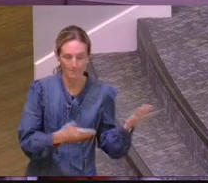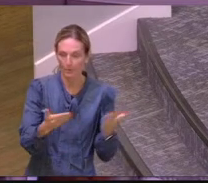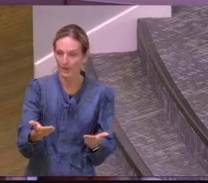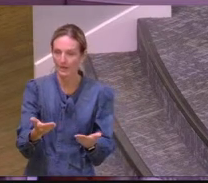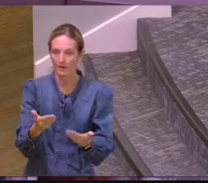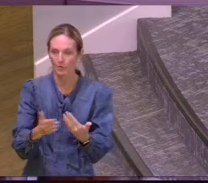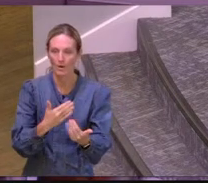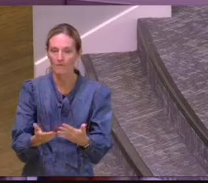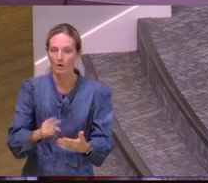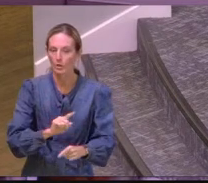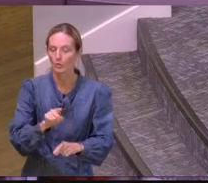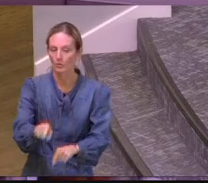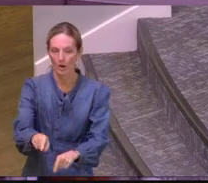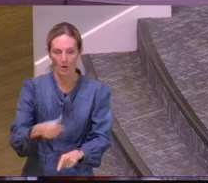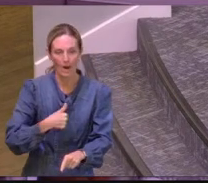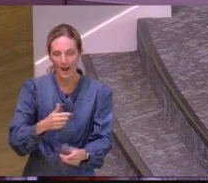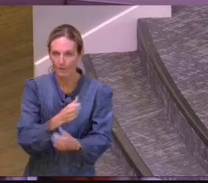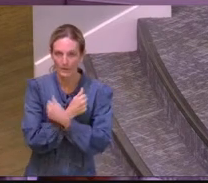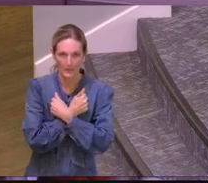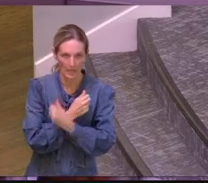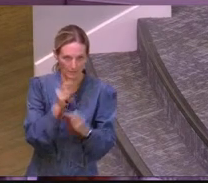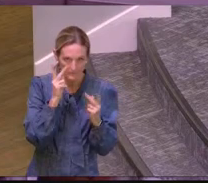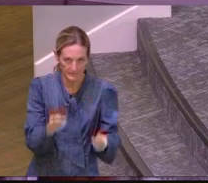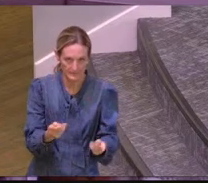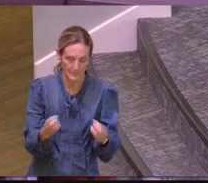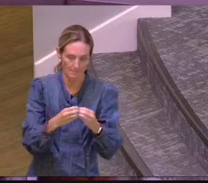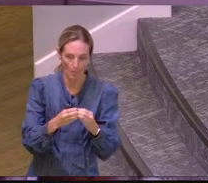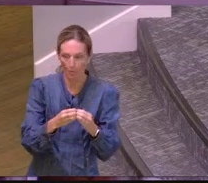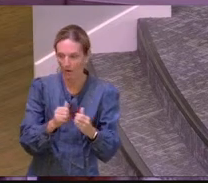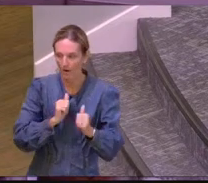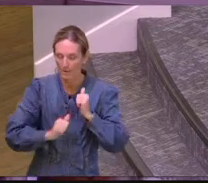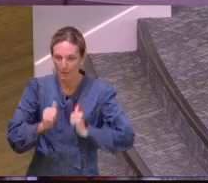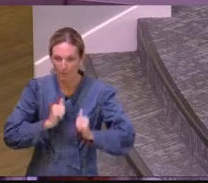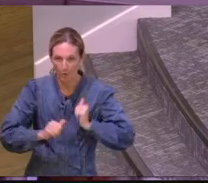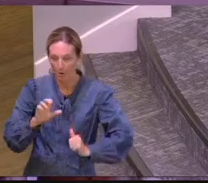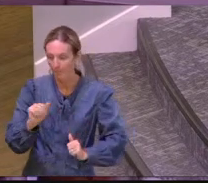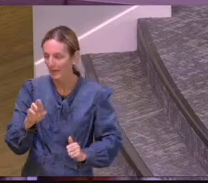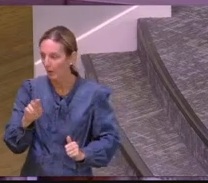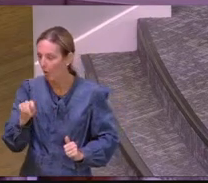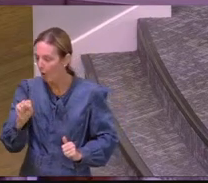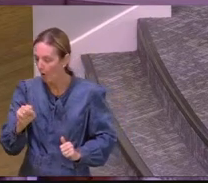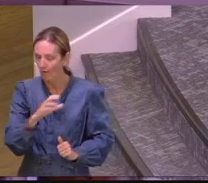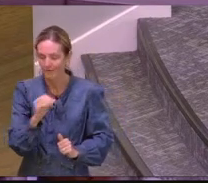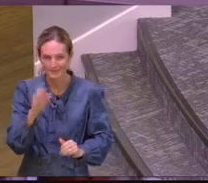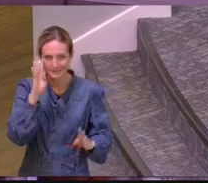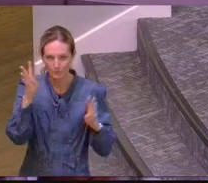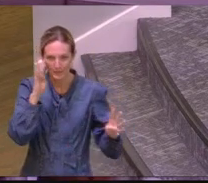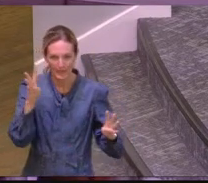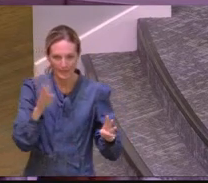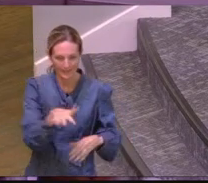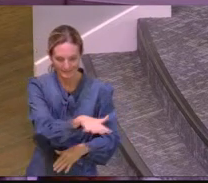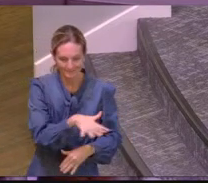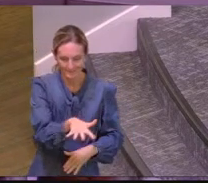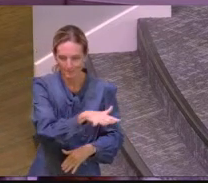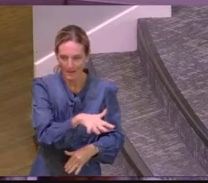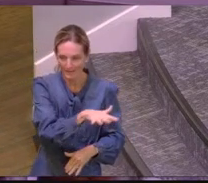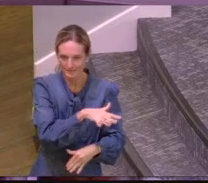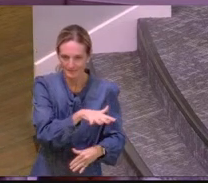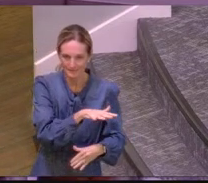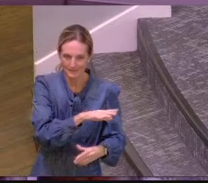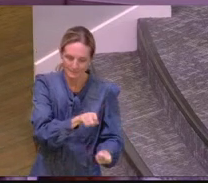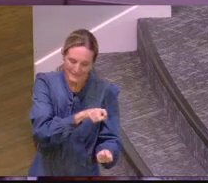I would love to see us do more around the performing arts and around creating space for